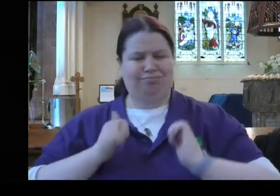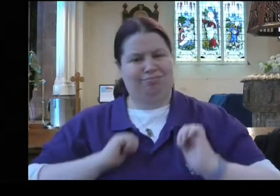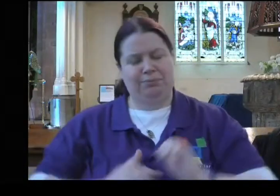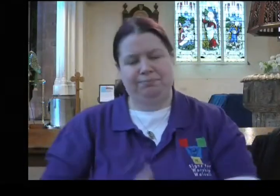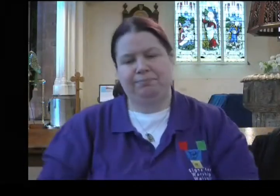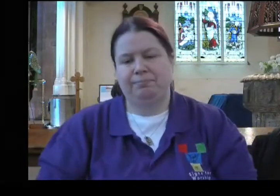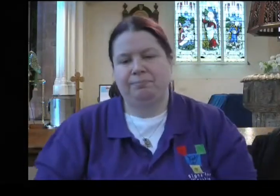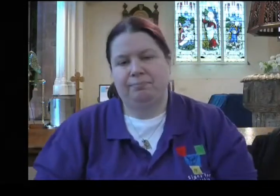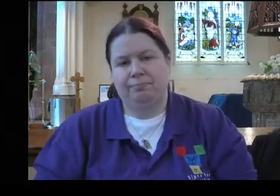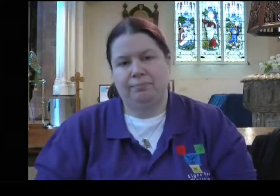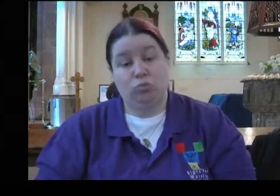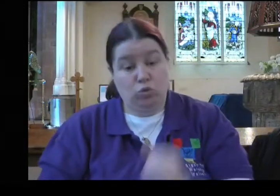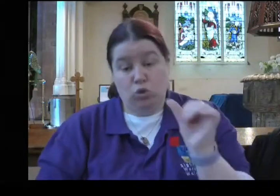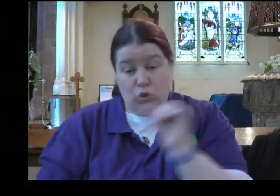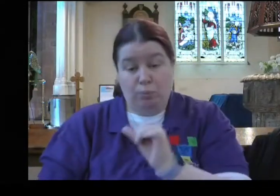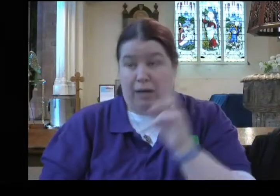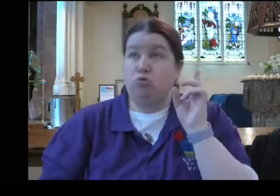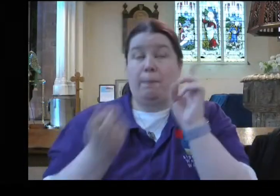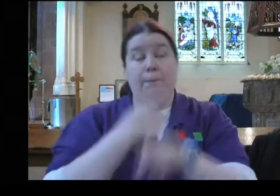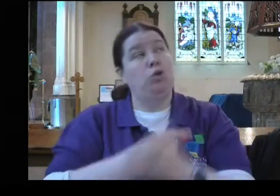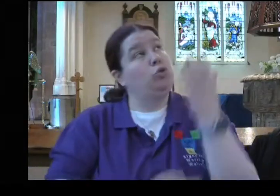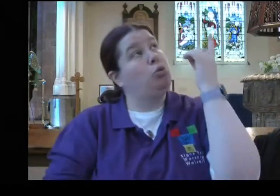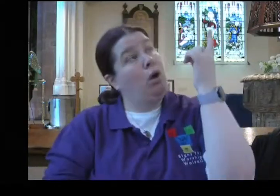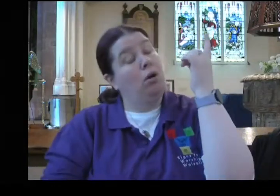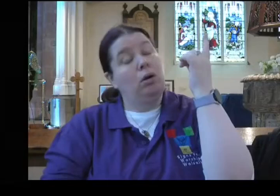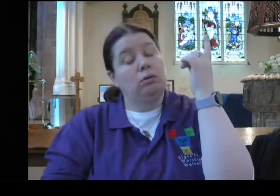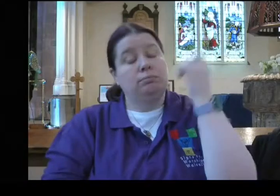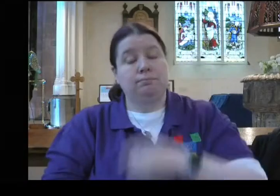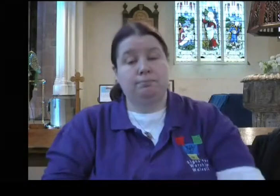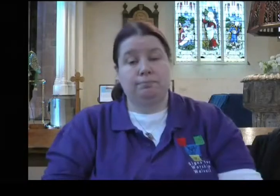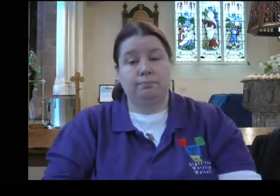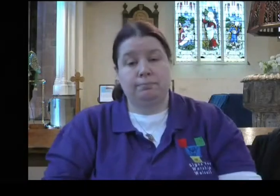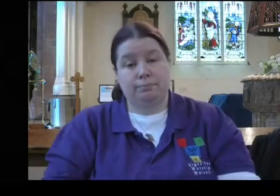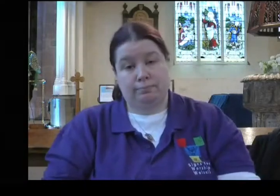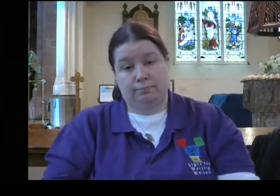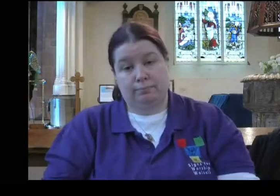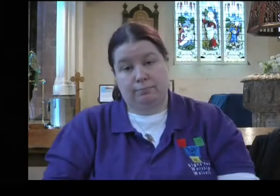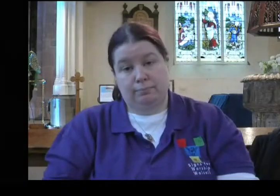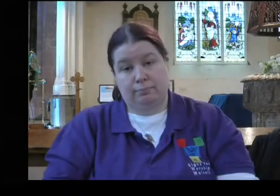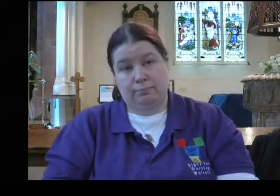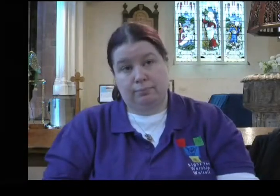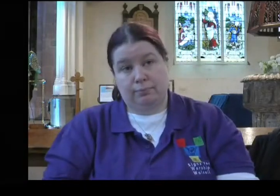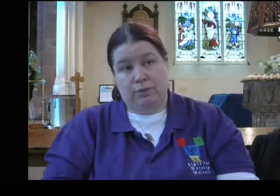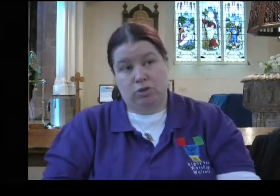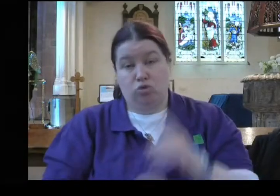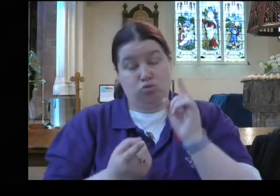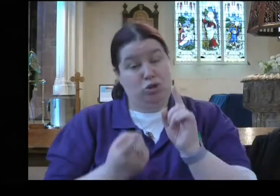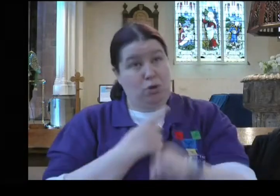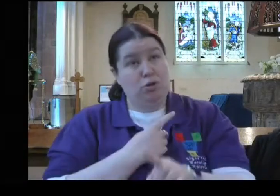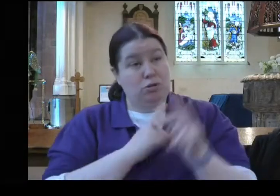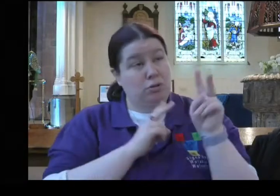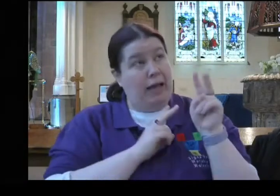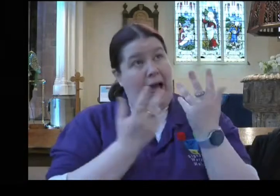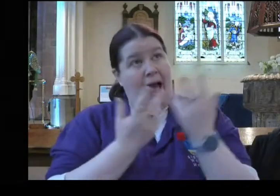as I said before, it should be a response to God, to what God has done for us. But it's also a response to what we see through